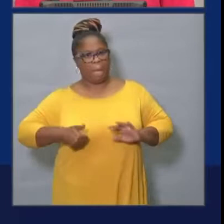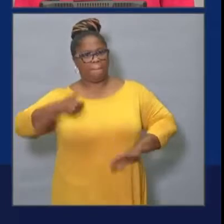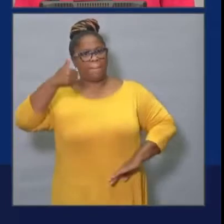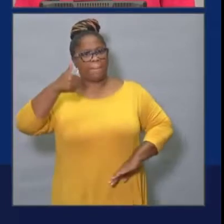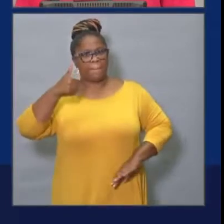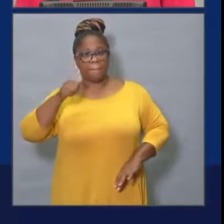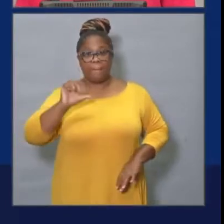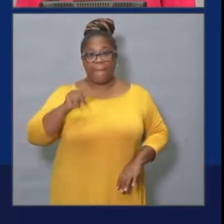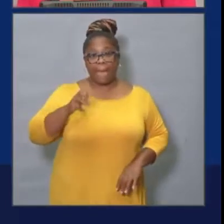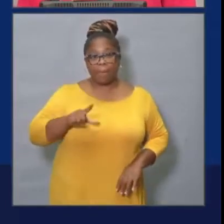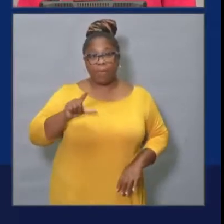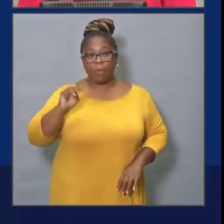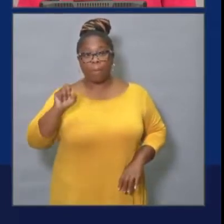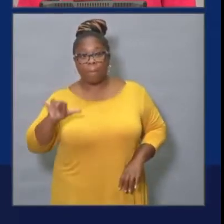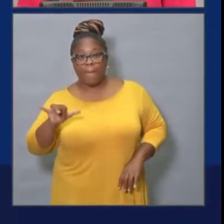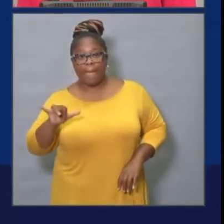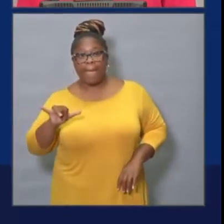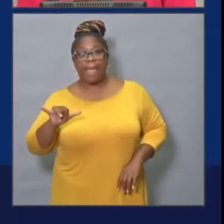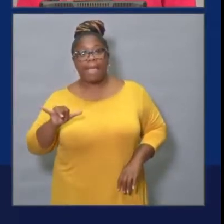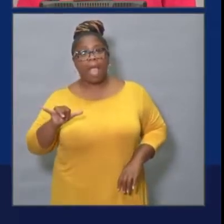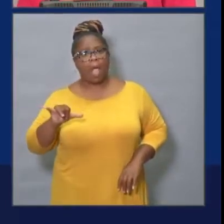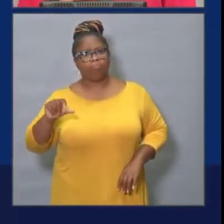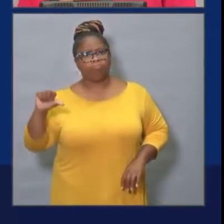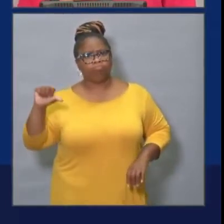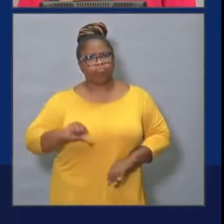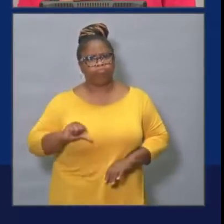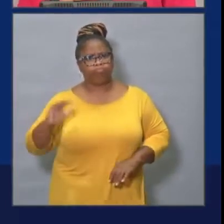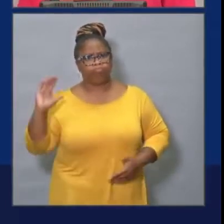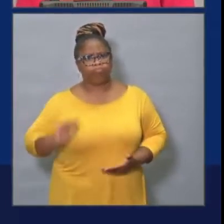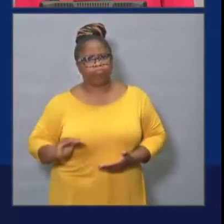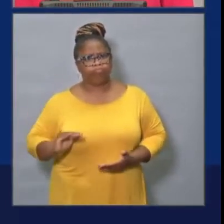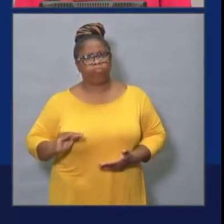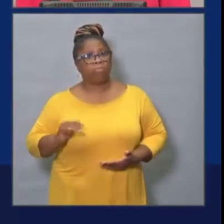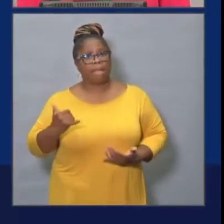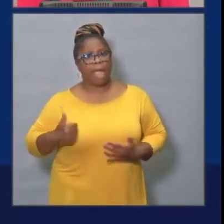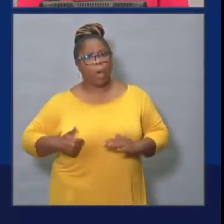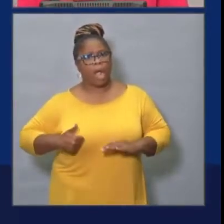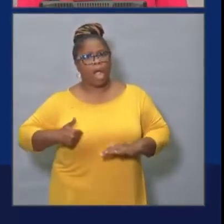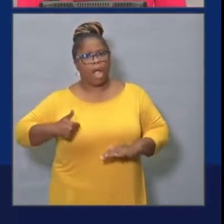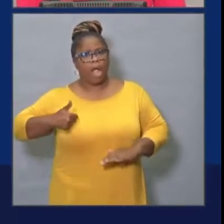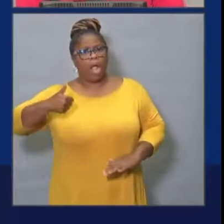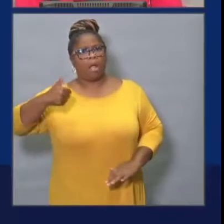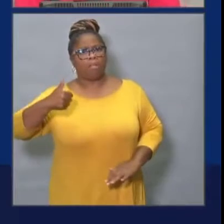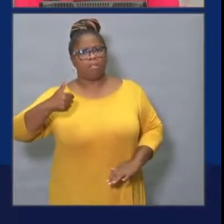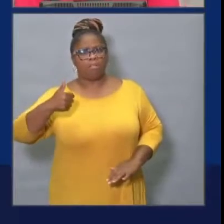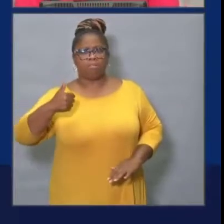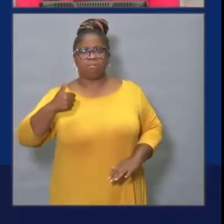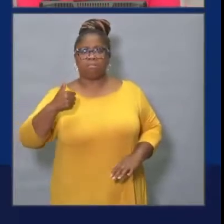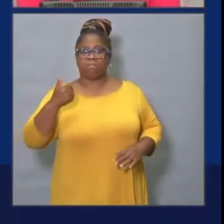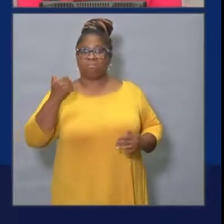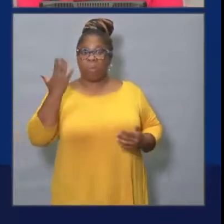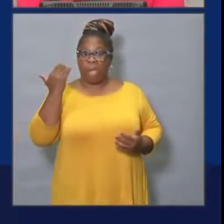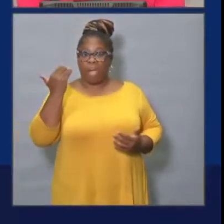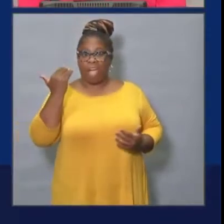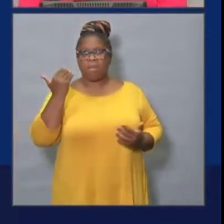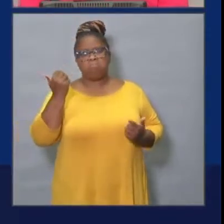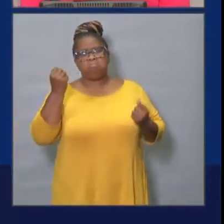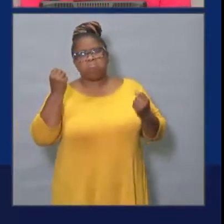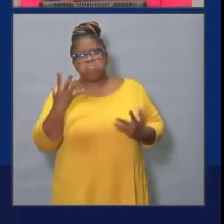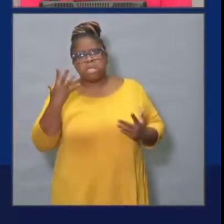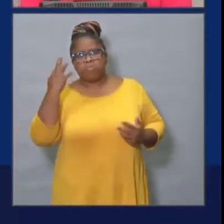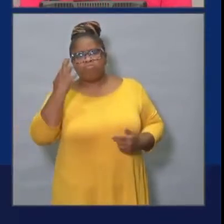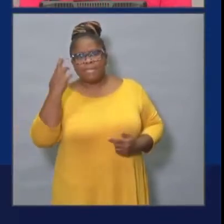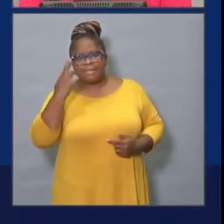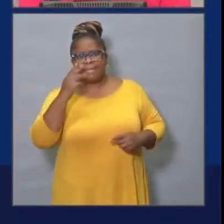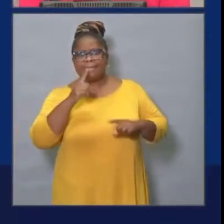April and in May. ED volume is back up. It's back up for a number of reasons, but it's also up and increased significantly